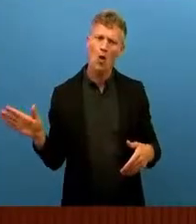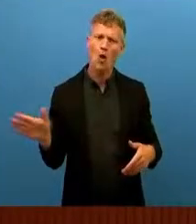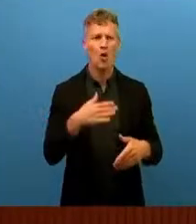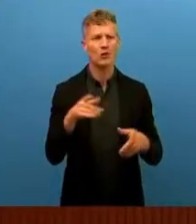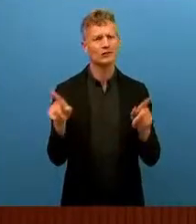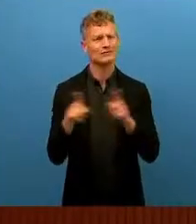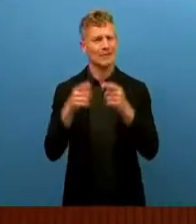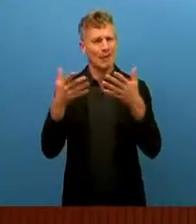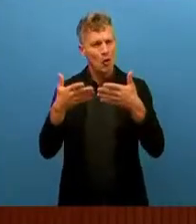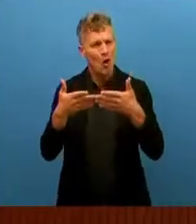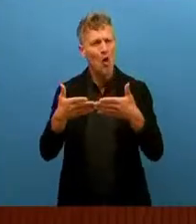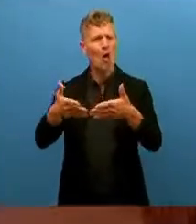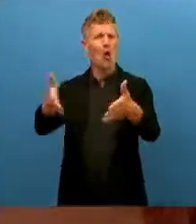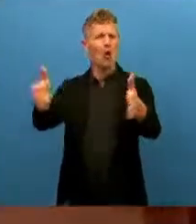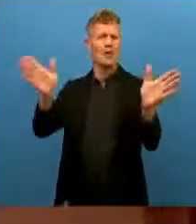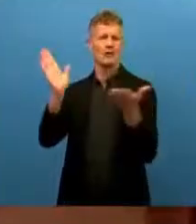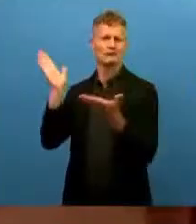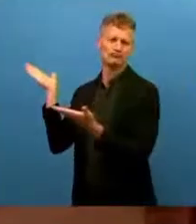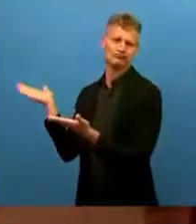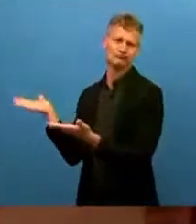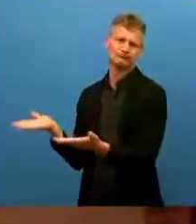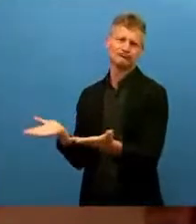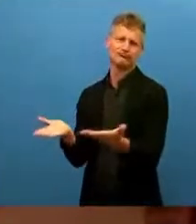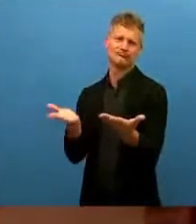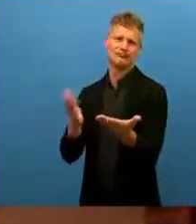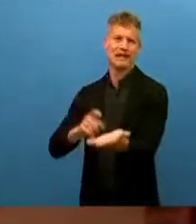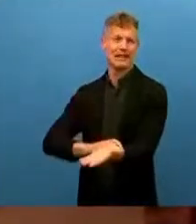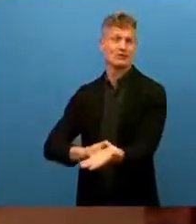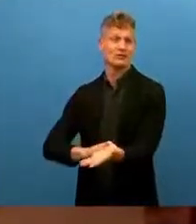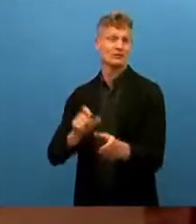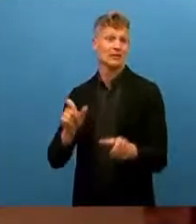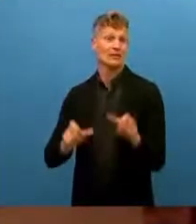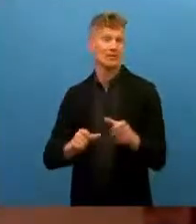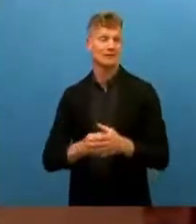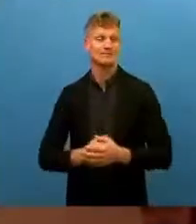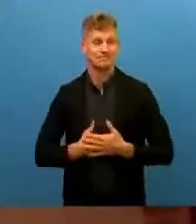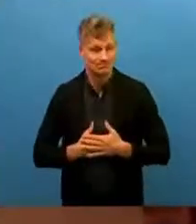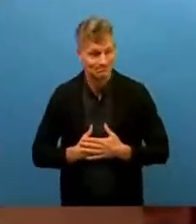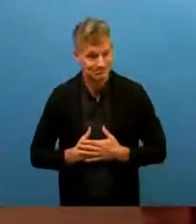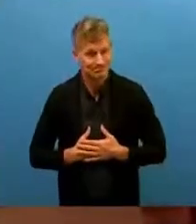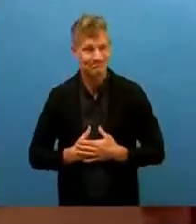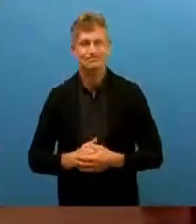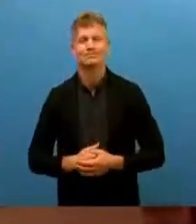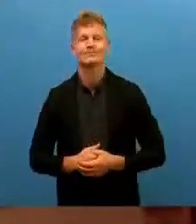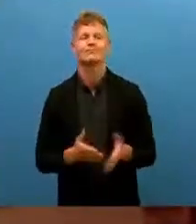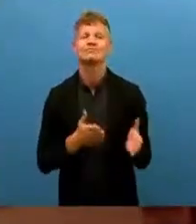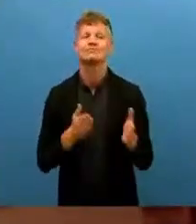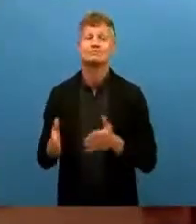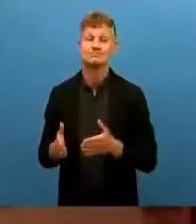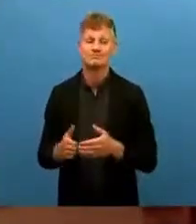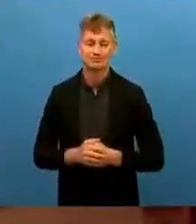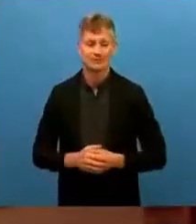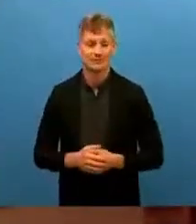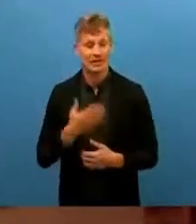peoples. Tēnā koutou katoa. Thank you very much. Francisco?